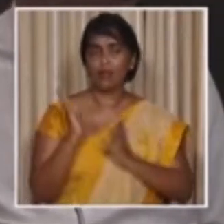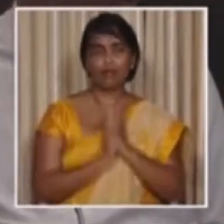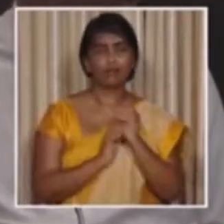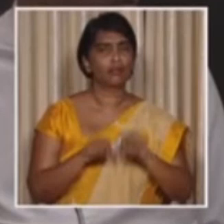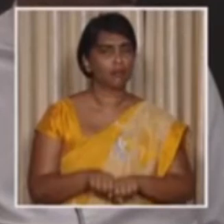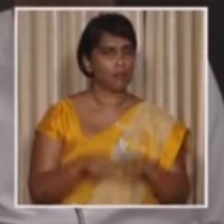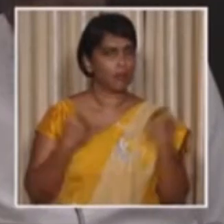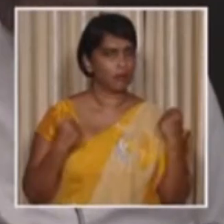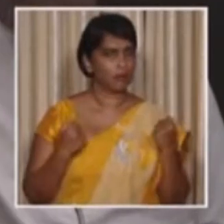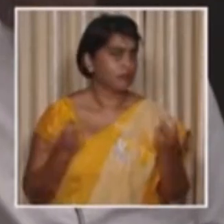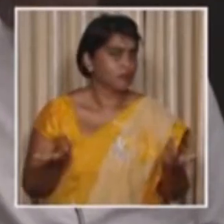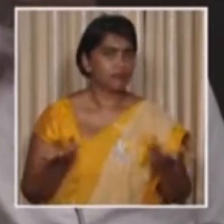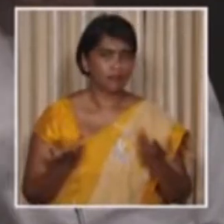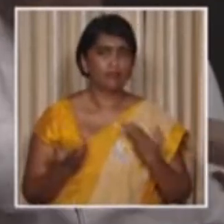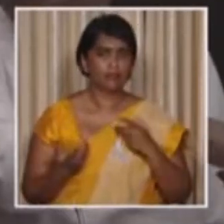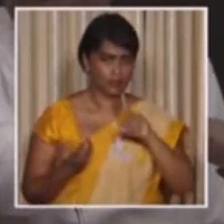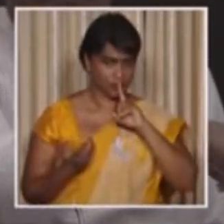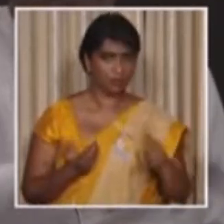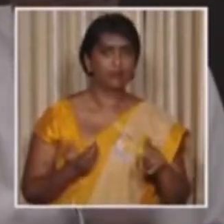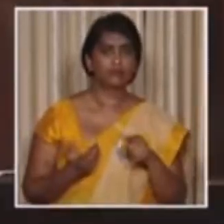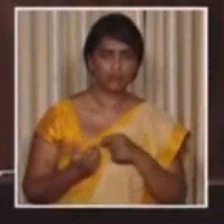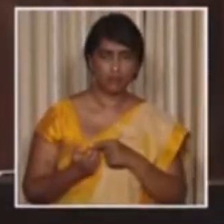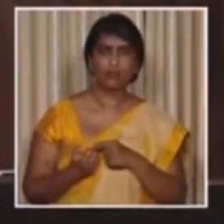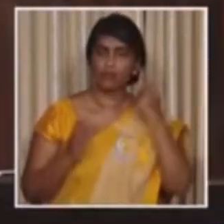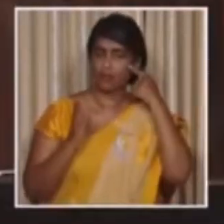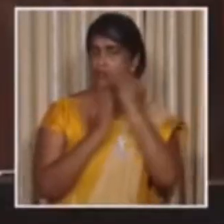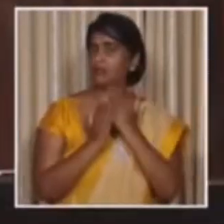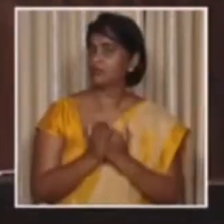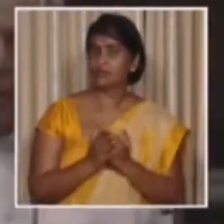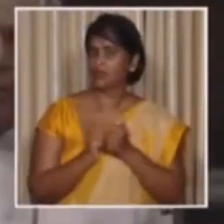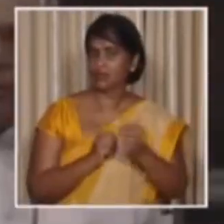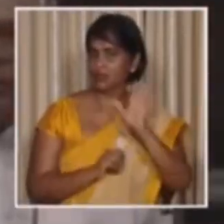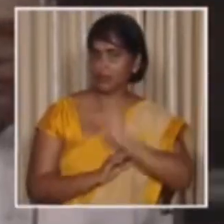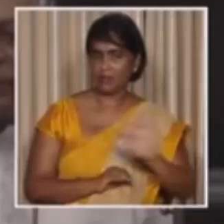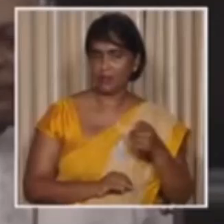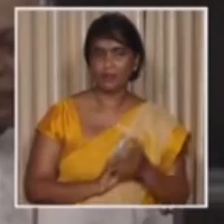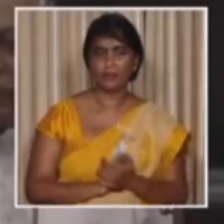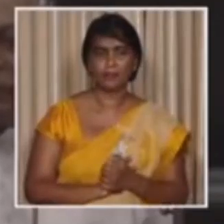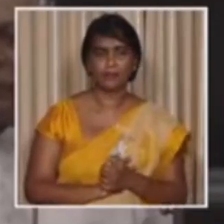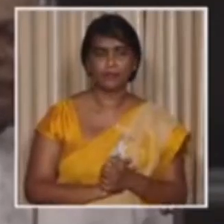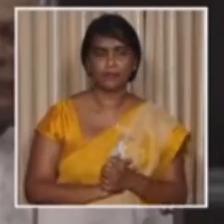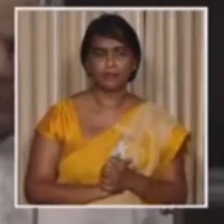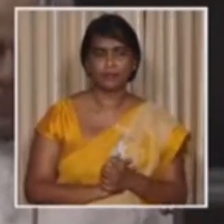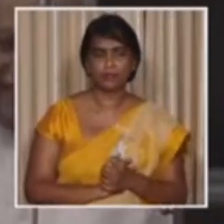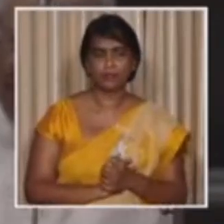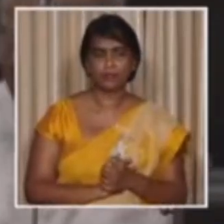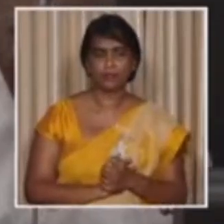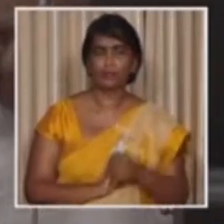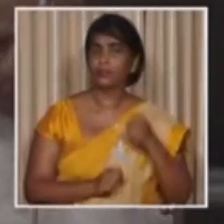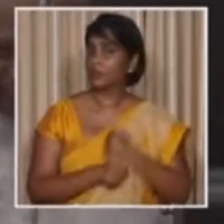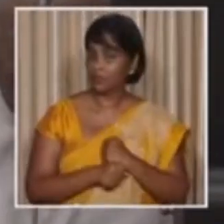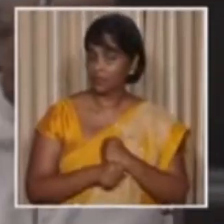to disturb that decision. Please assure me that no member of the government will be appointed, and